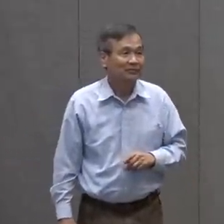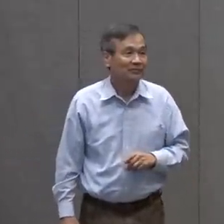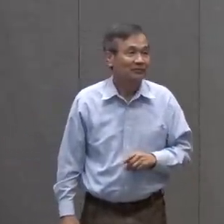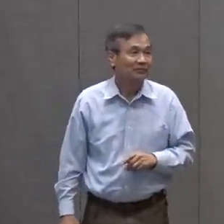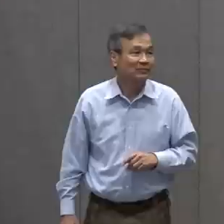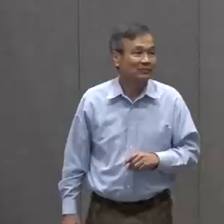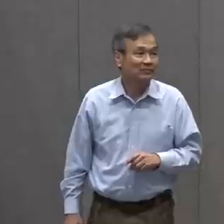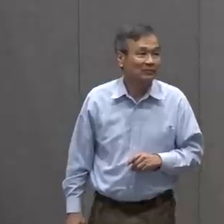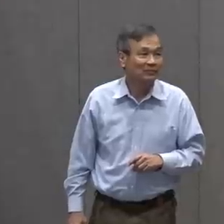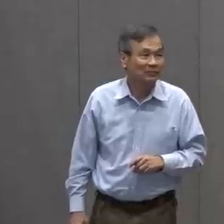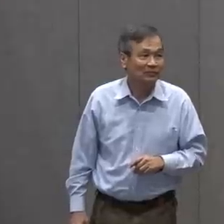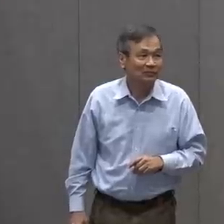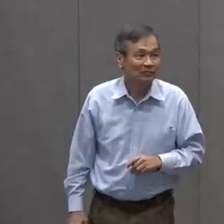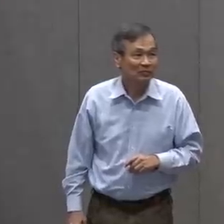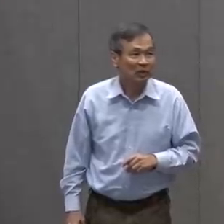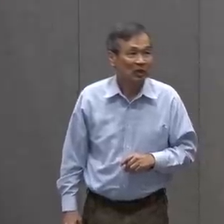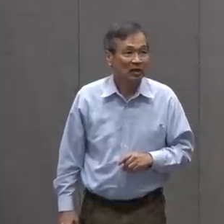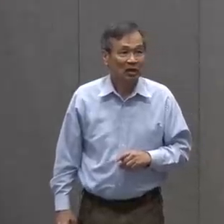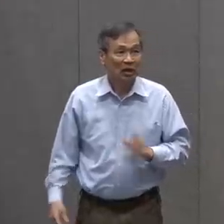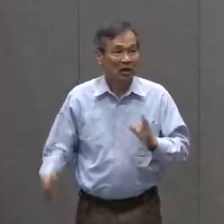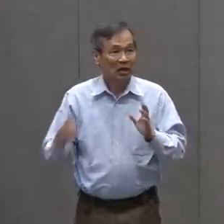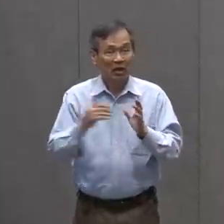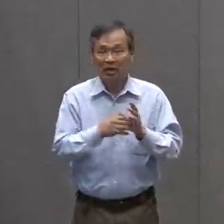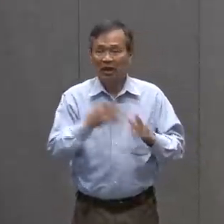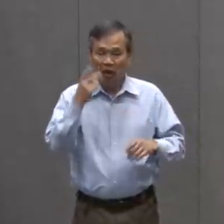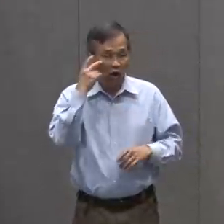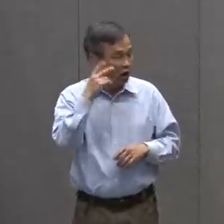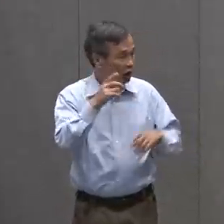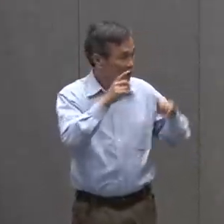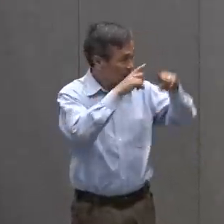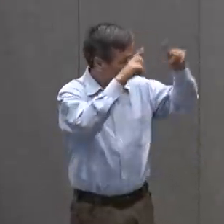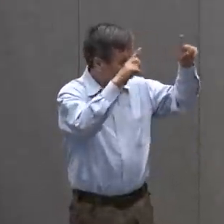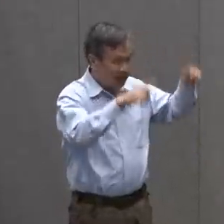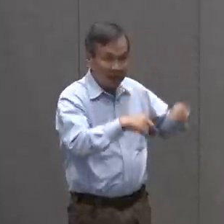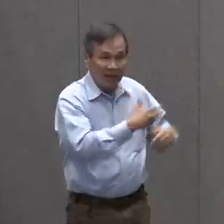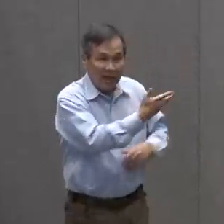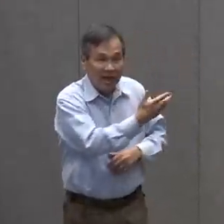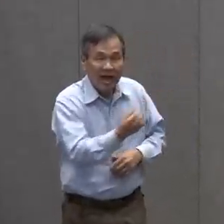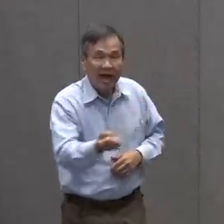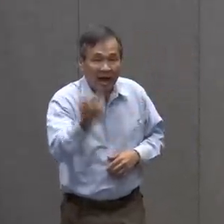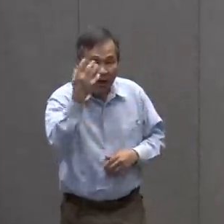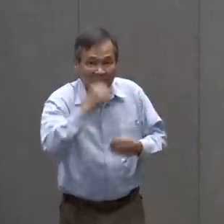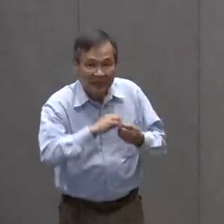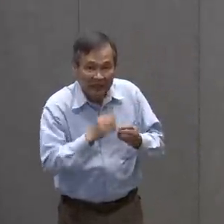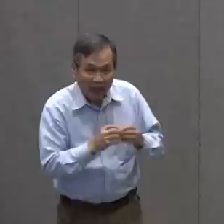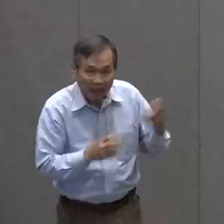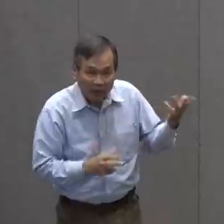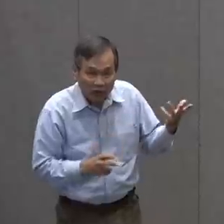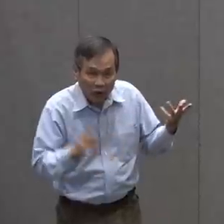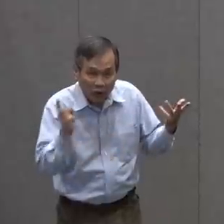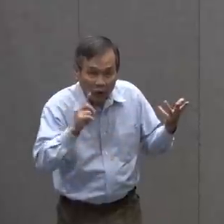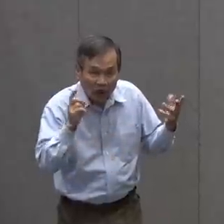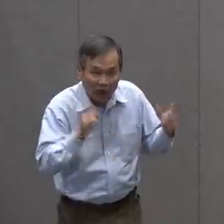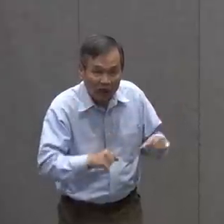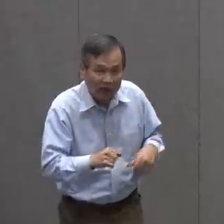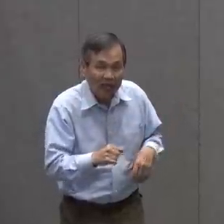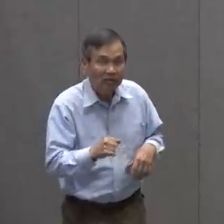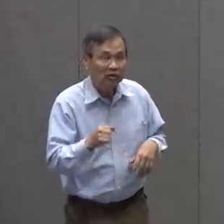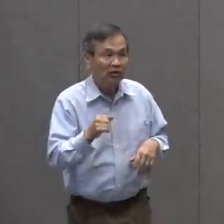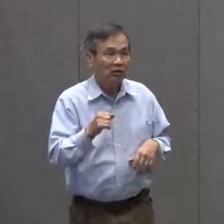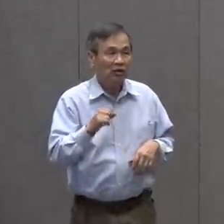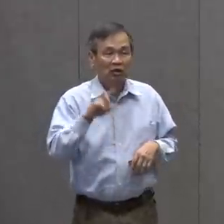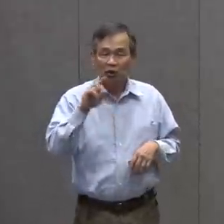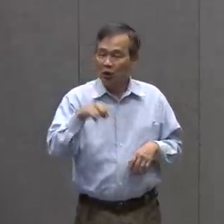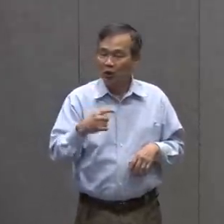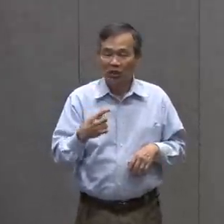All right. That's why. Look at your game board before you start and think about where you could strategically go. Being that there